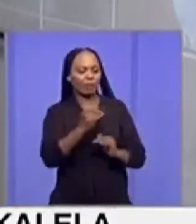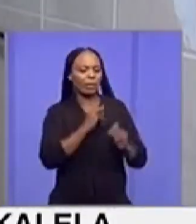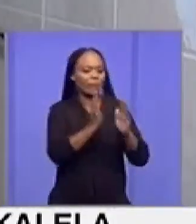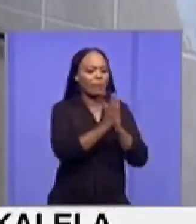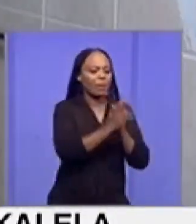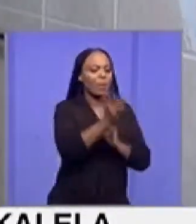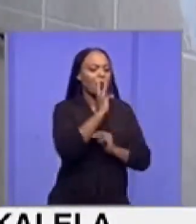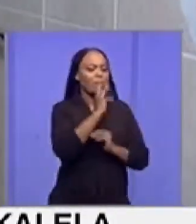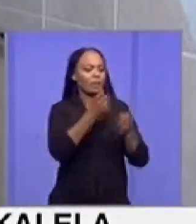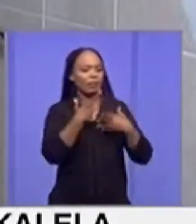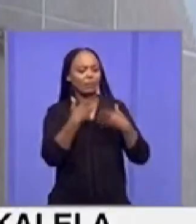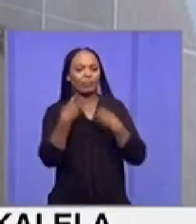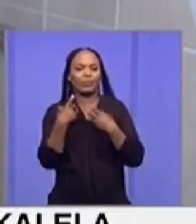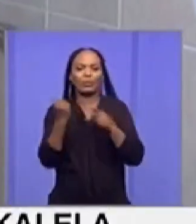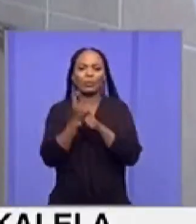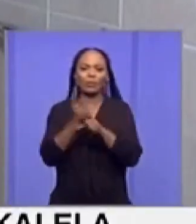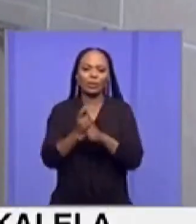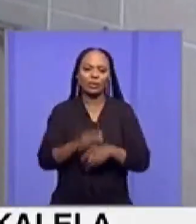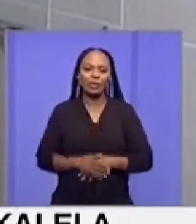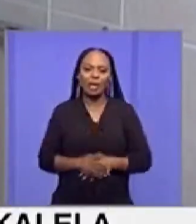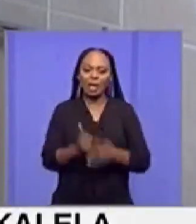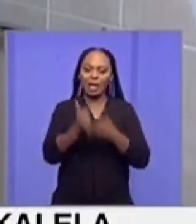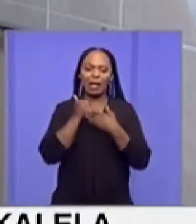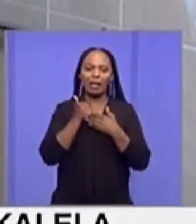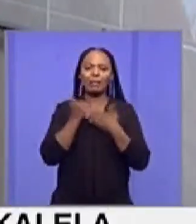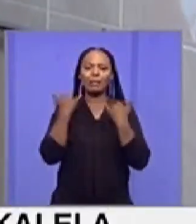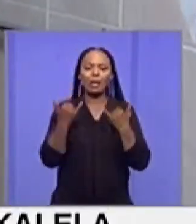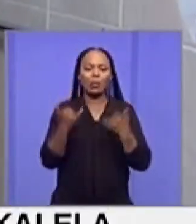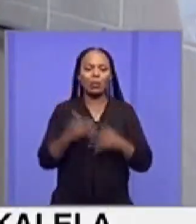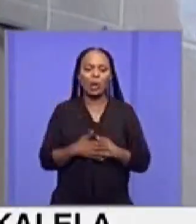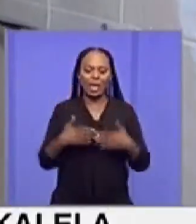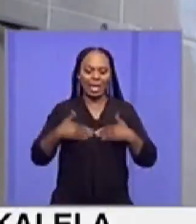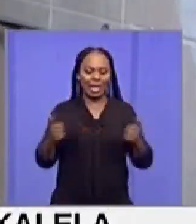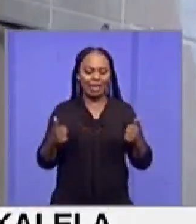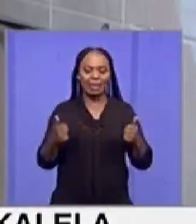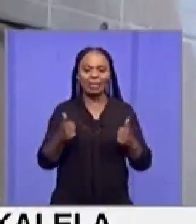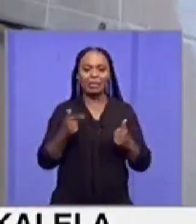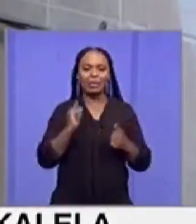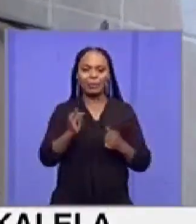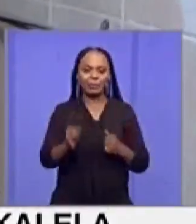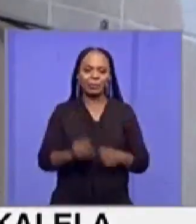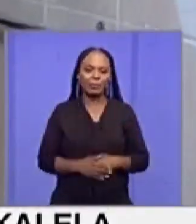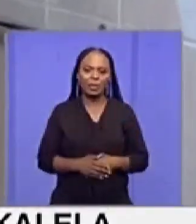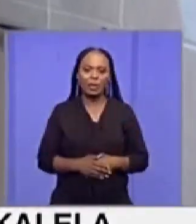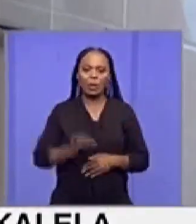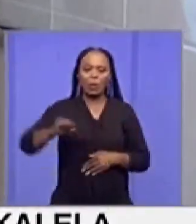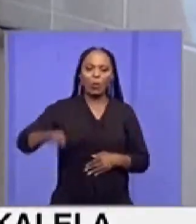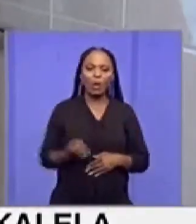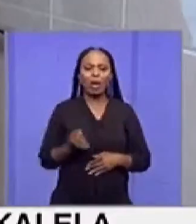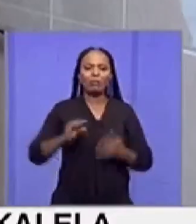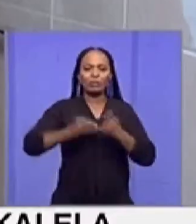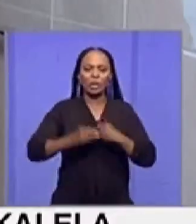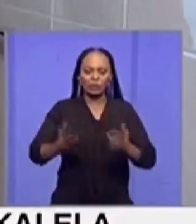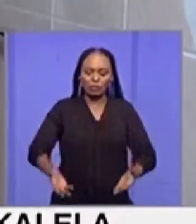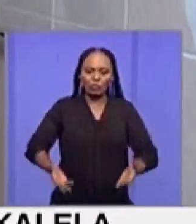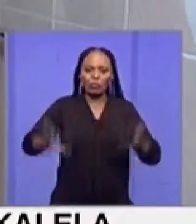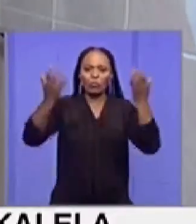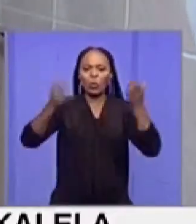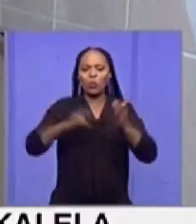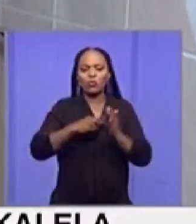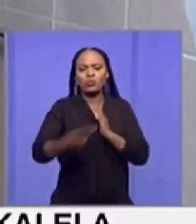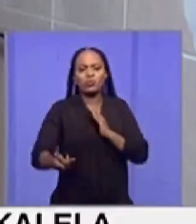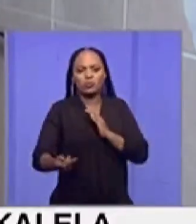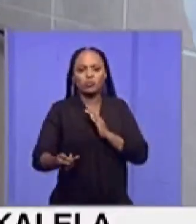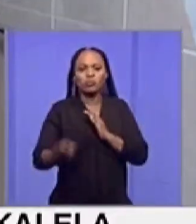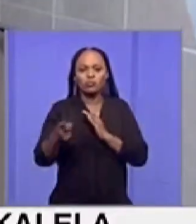impact is tremendous, and on my health it's not doing me any good. My wife tried picking up one of these the other day and she fractured one of